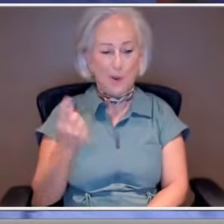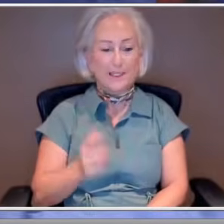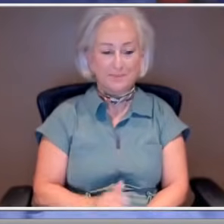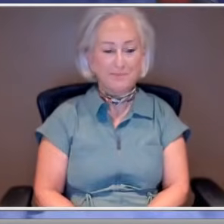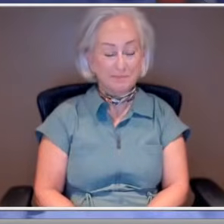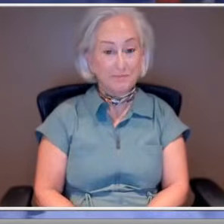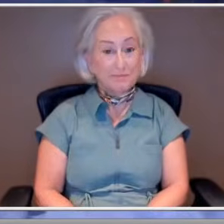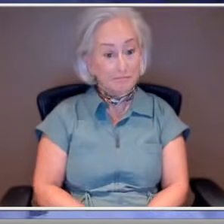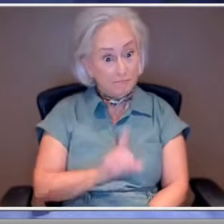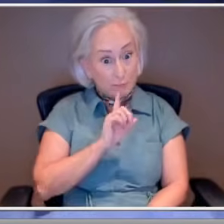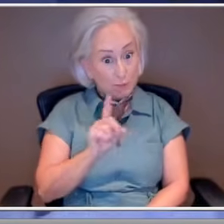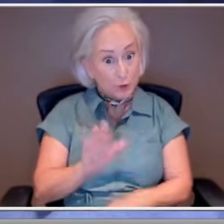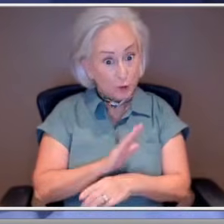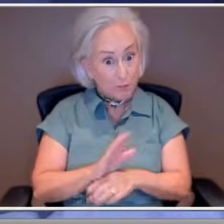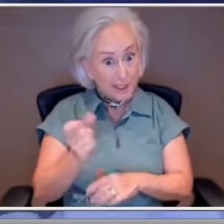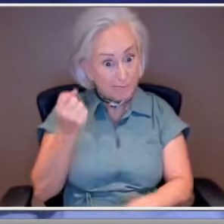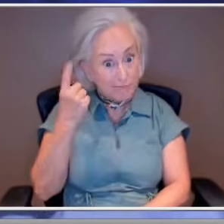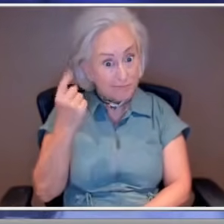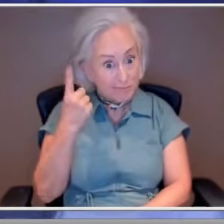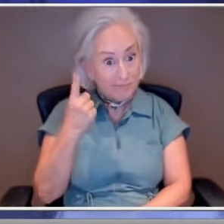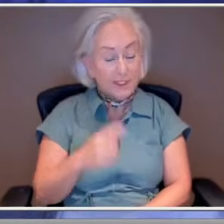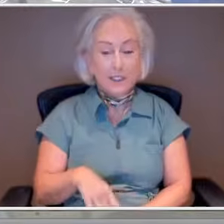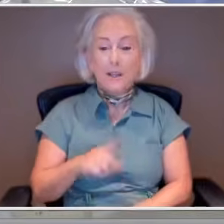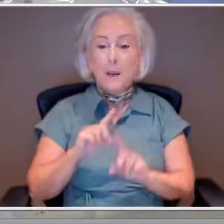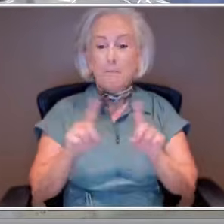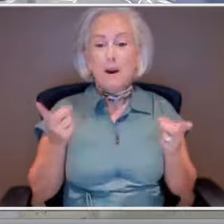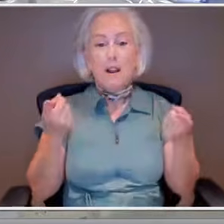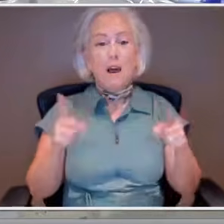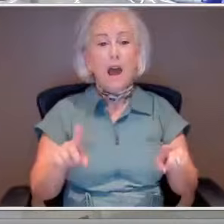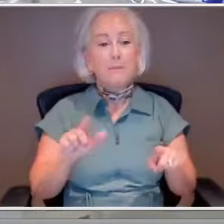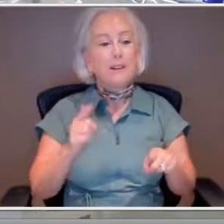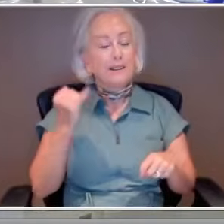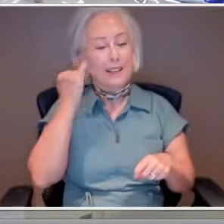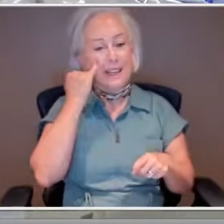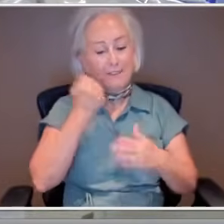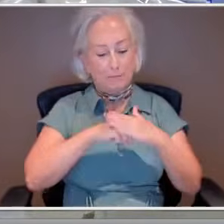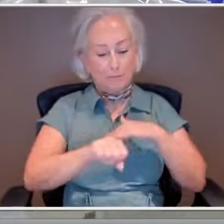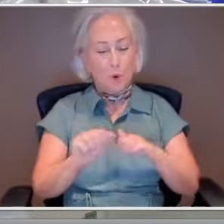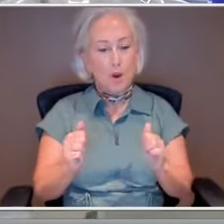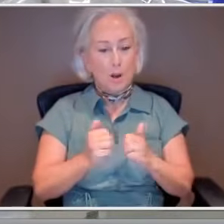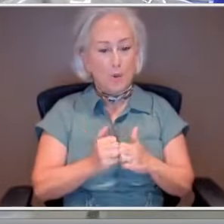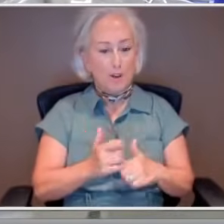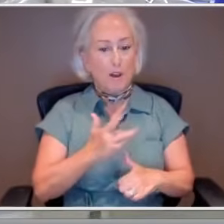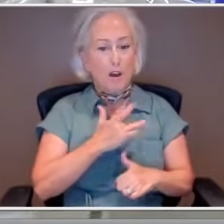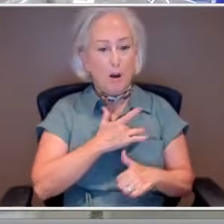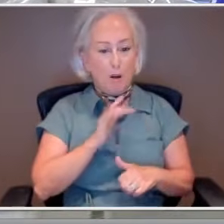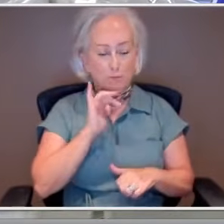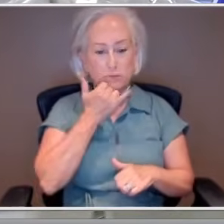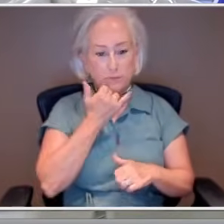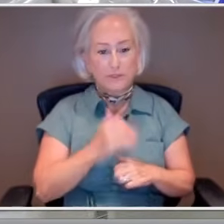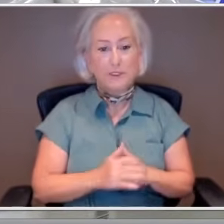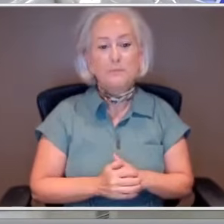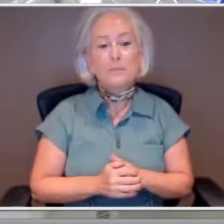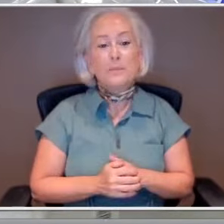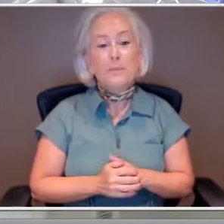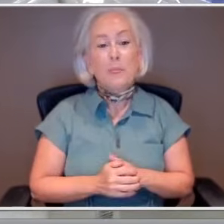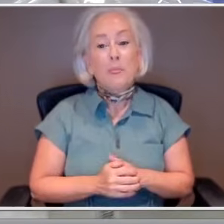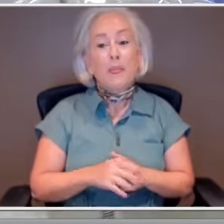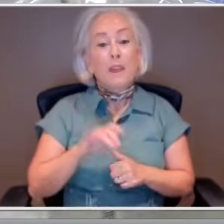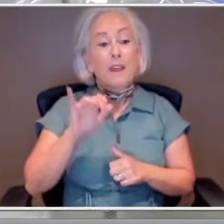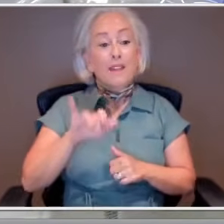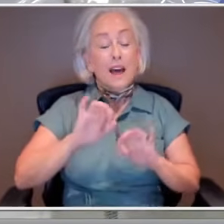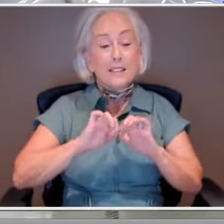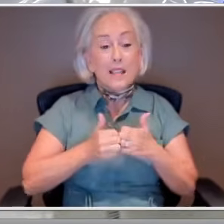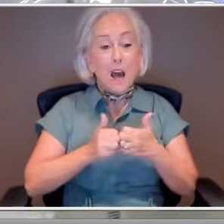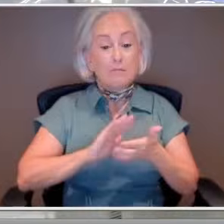these procedures are part of living with a congenital heart defect and are what make it possible for him to get back to living his